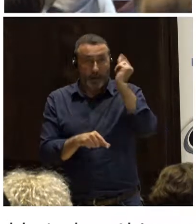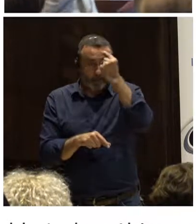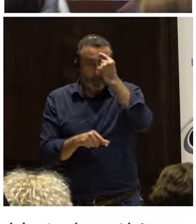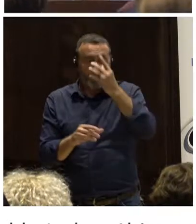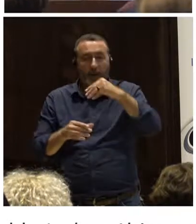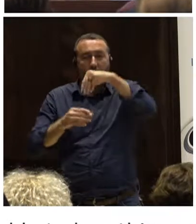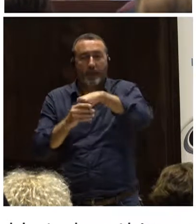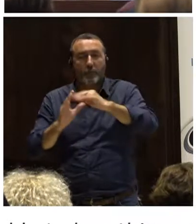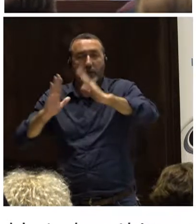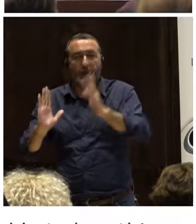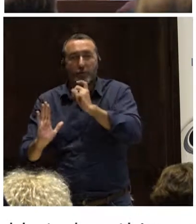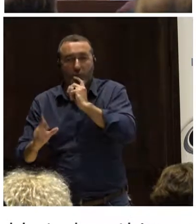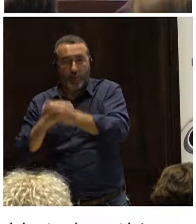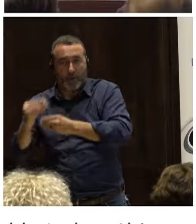better?